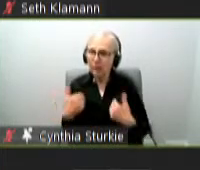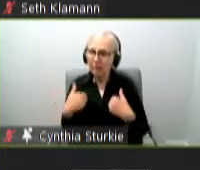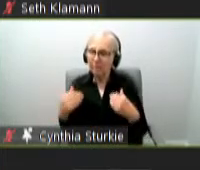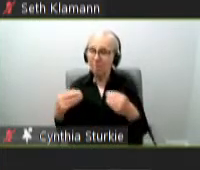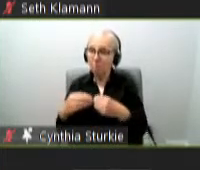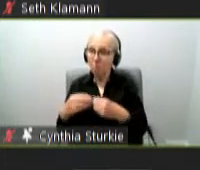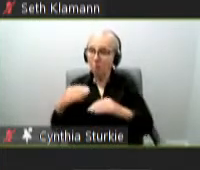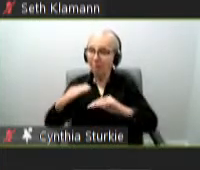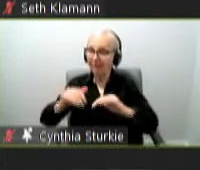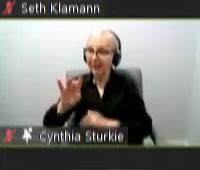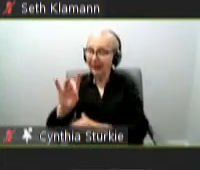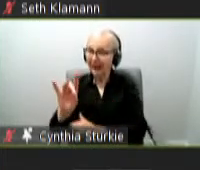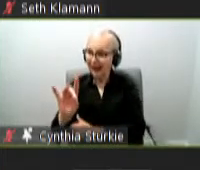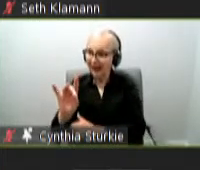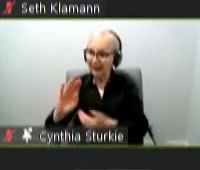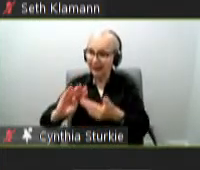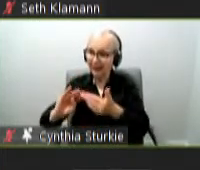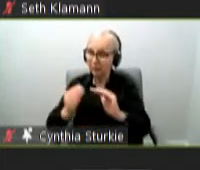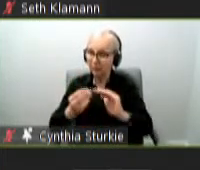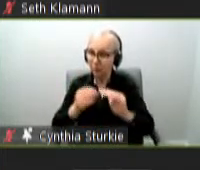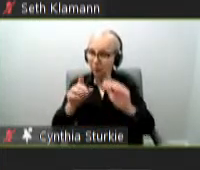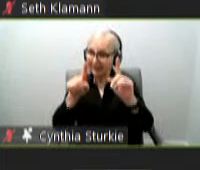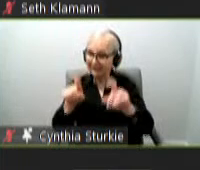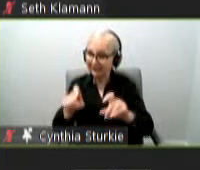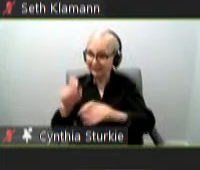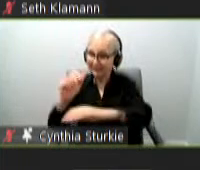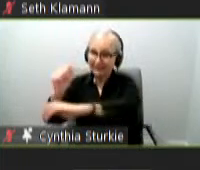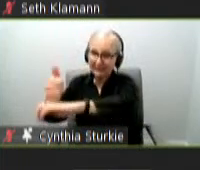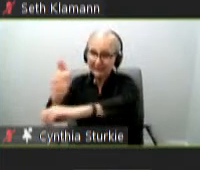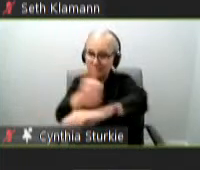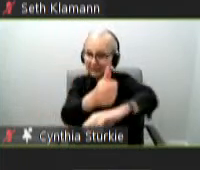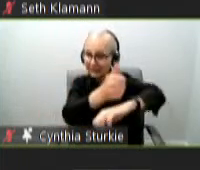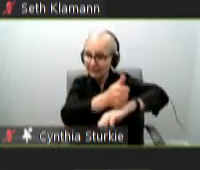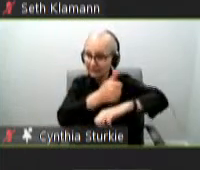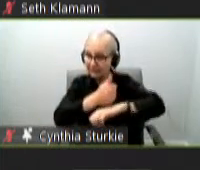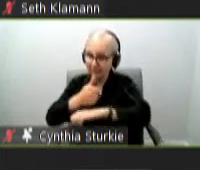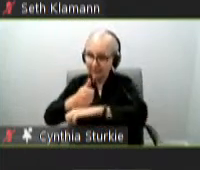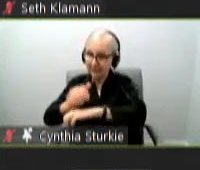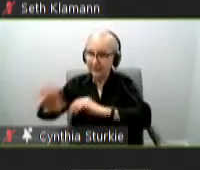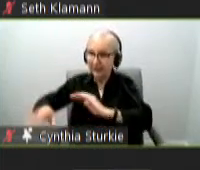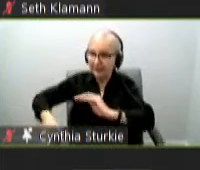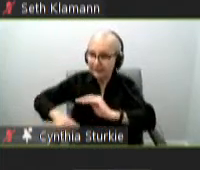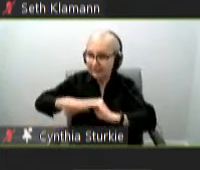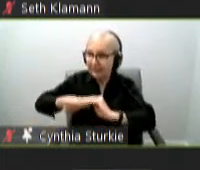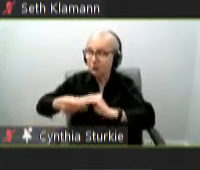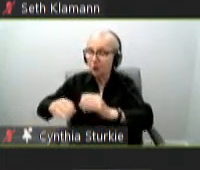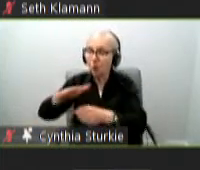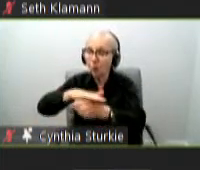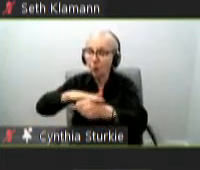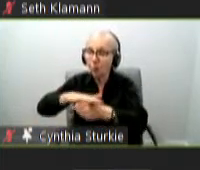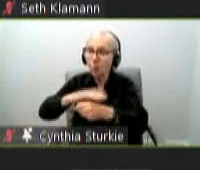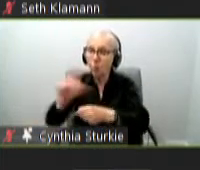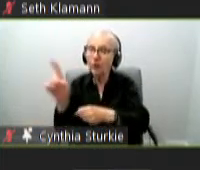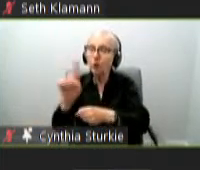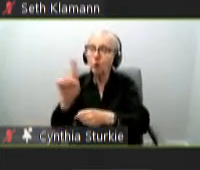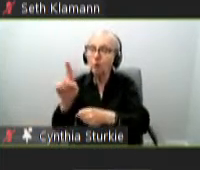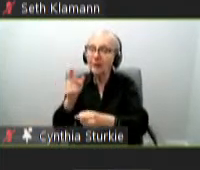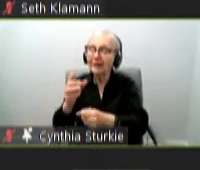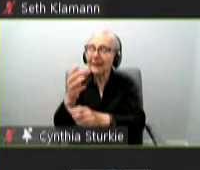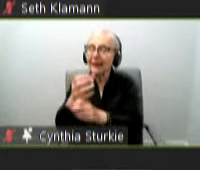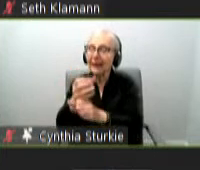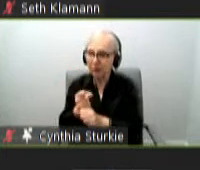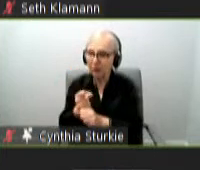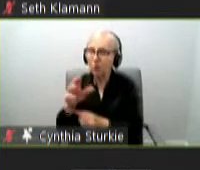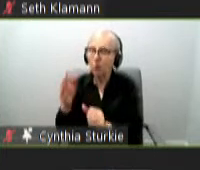80 community testing sites across the state and additional locations where people can go to pick up rapid tests within